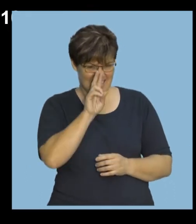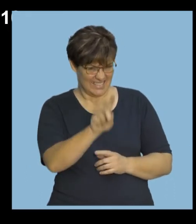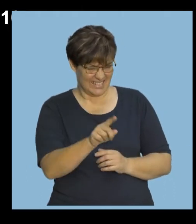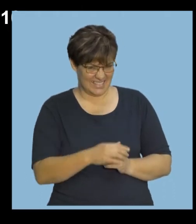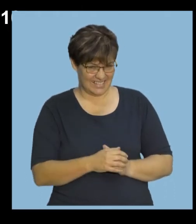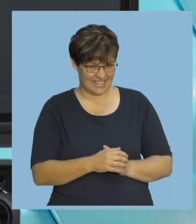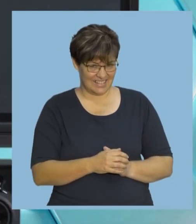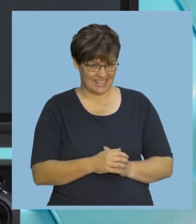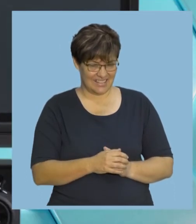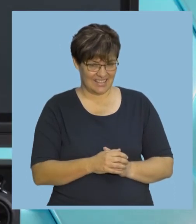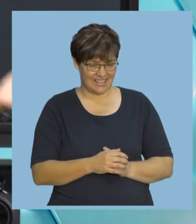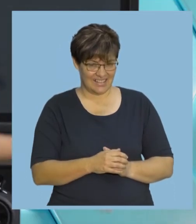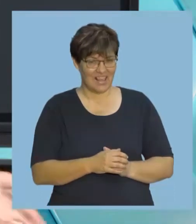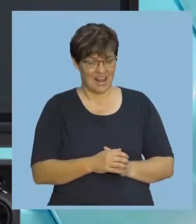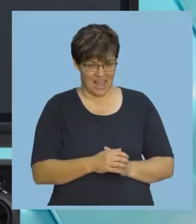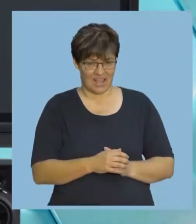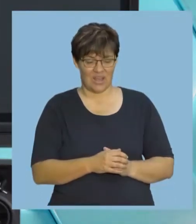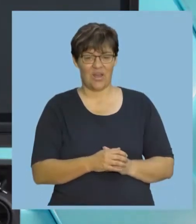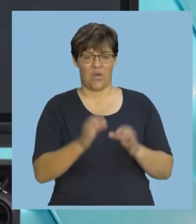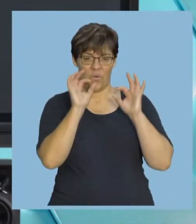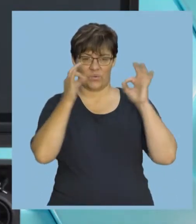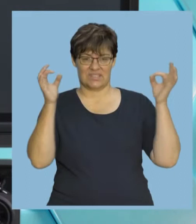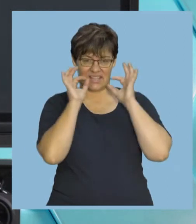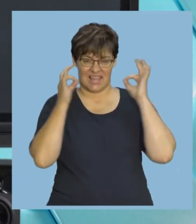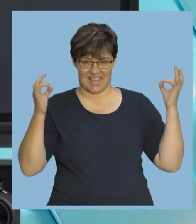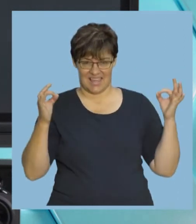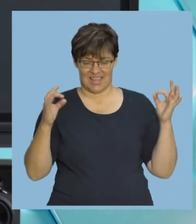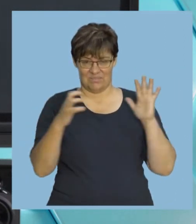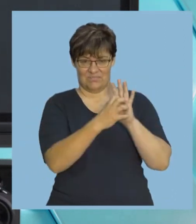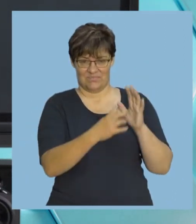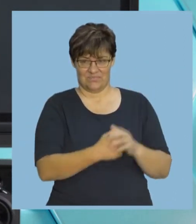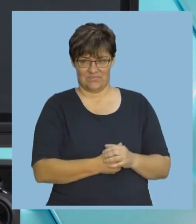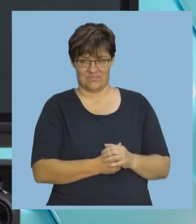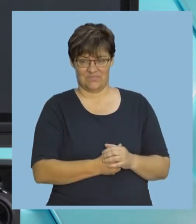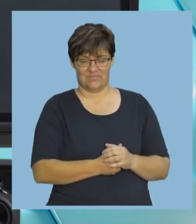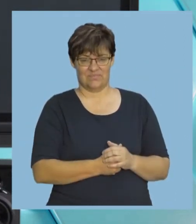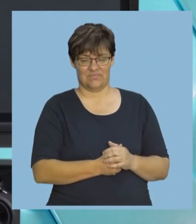Can you see that? This is our Whisker plot, if you look at it.